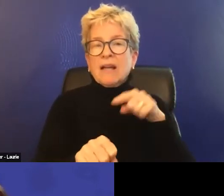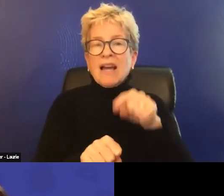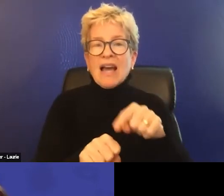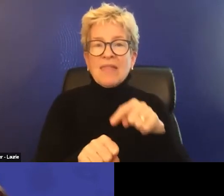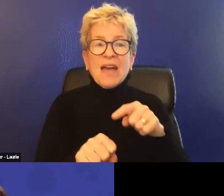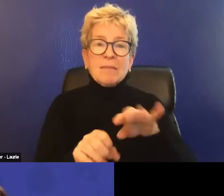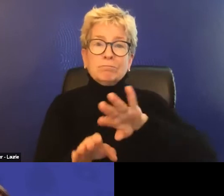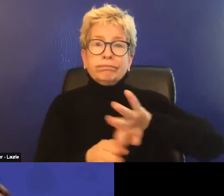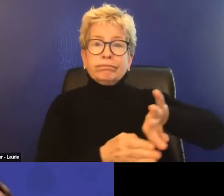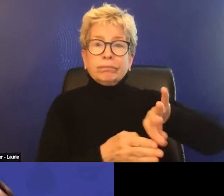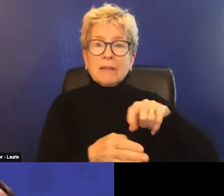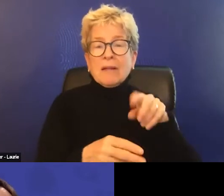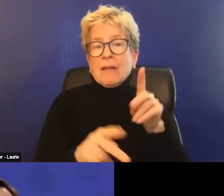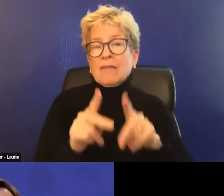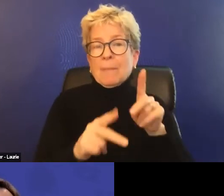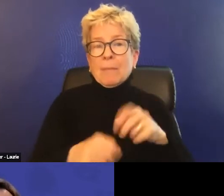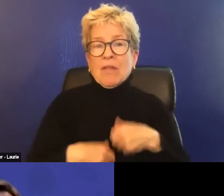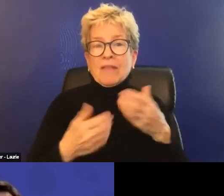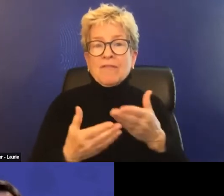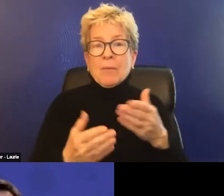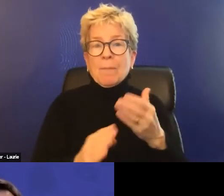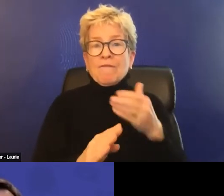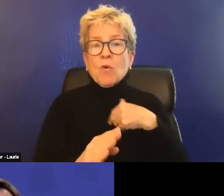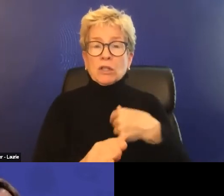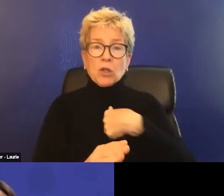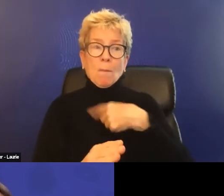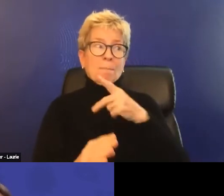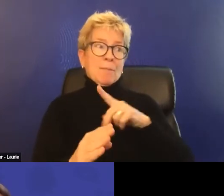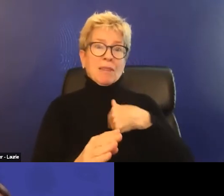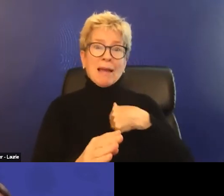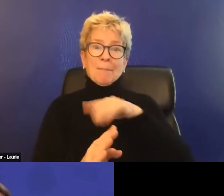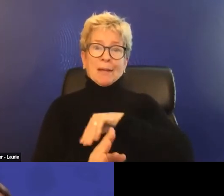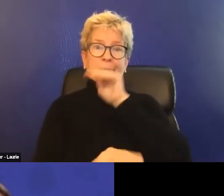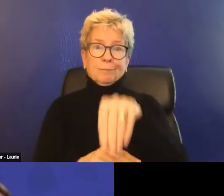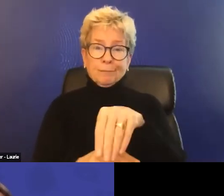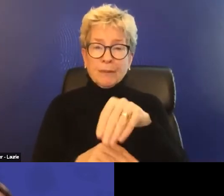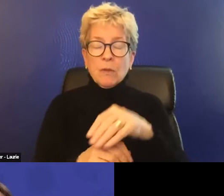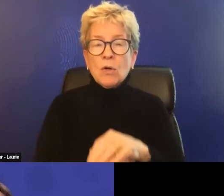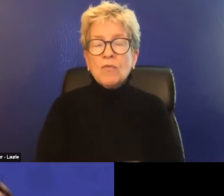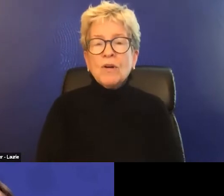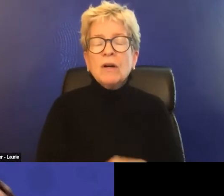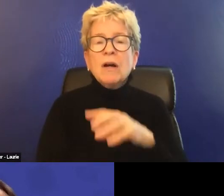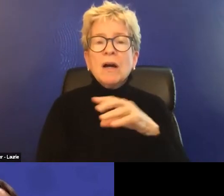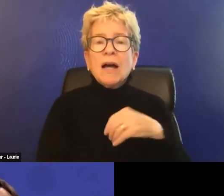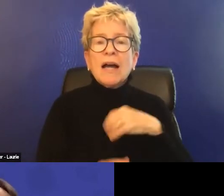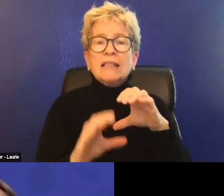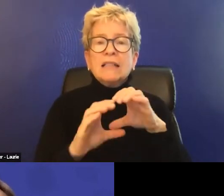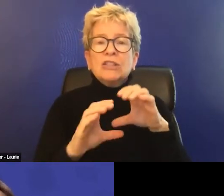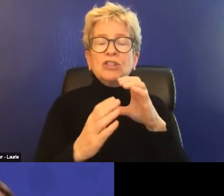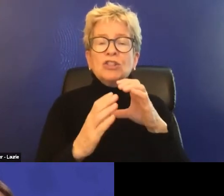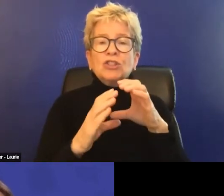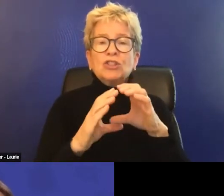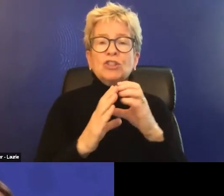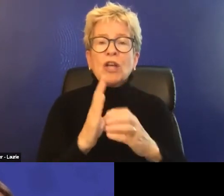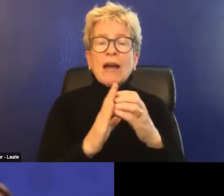occupy. The employees of the state of Washington participating today are guided by the Centennial Accord and Chapter 43,